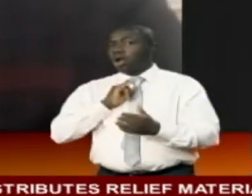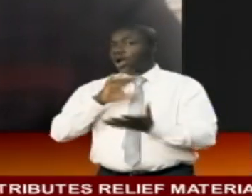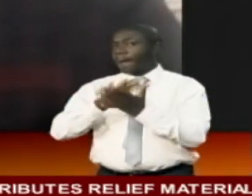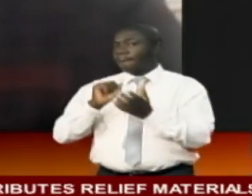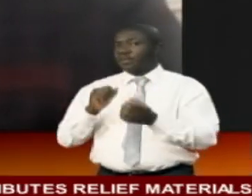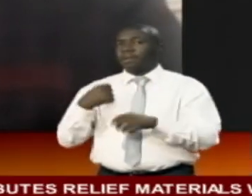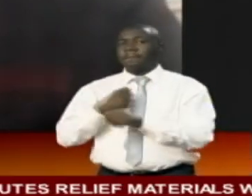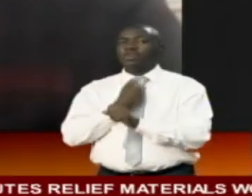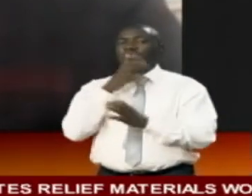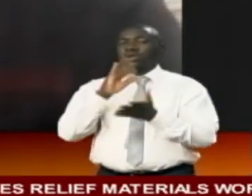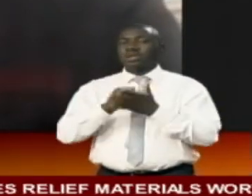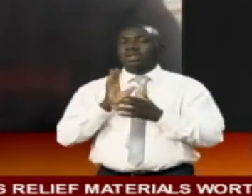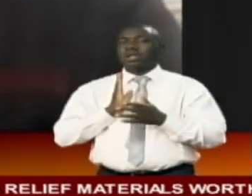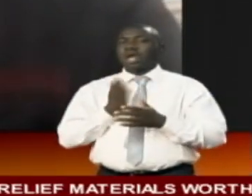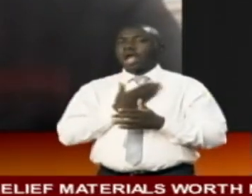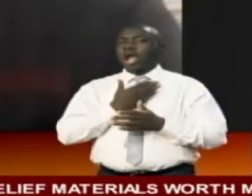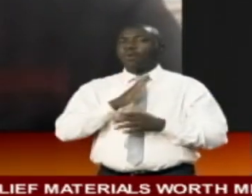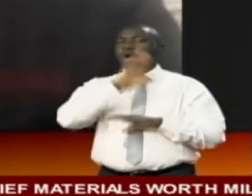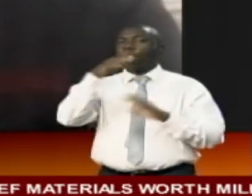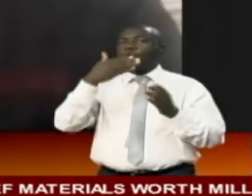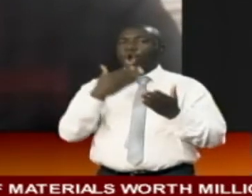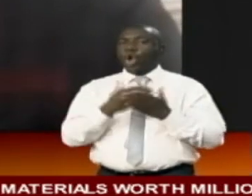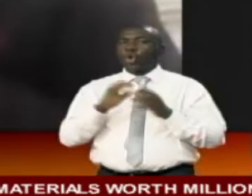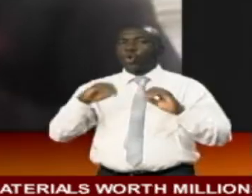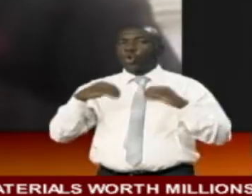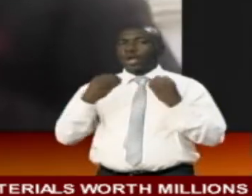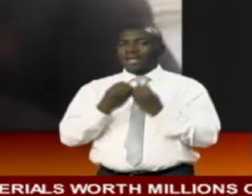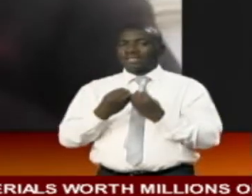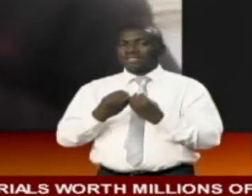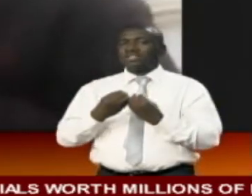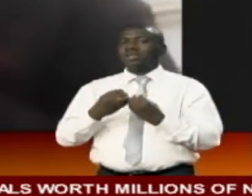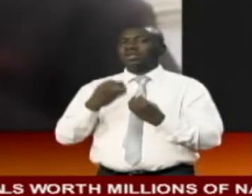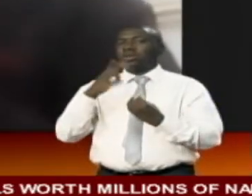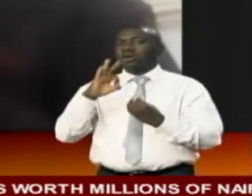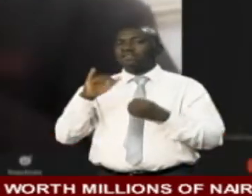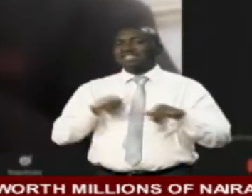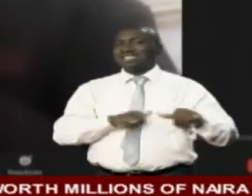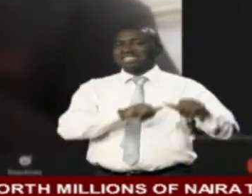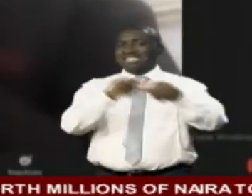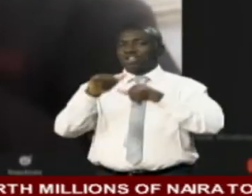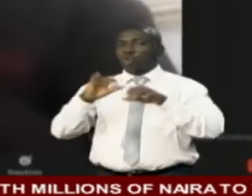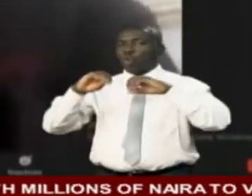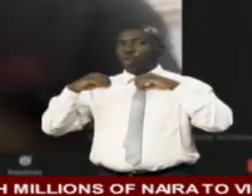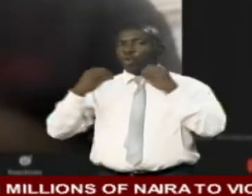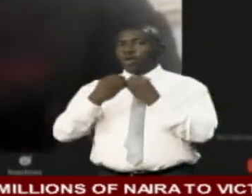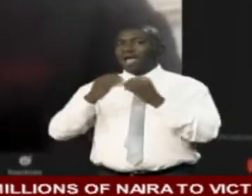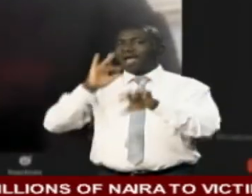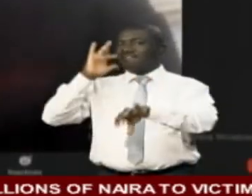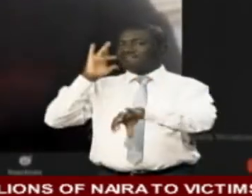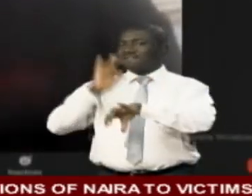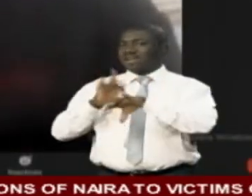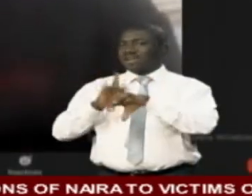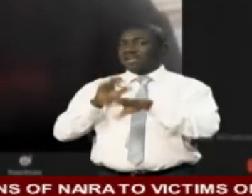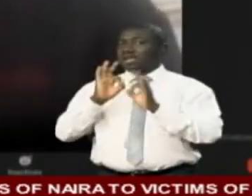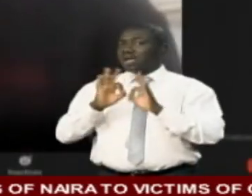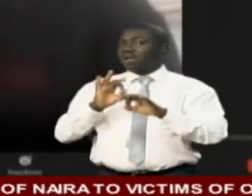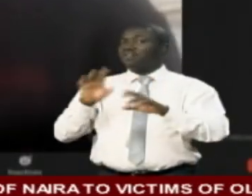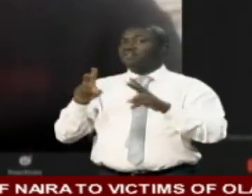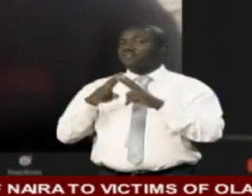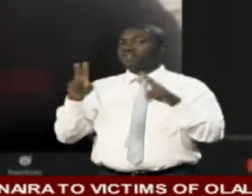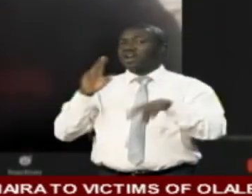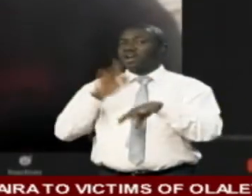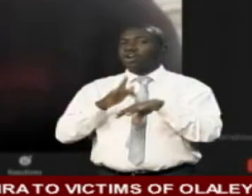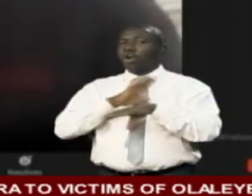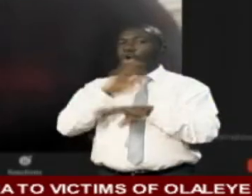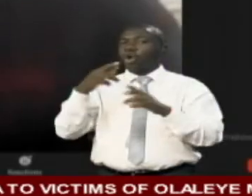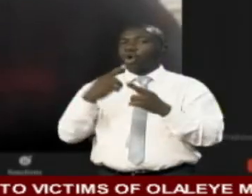our standard agencies are very effective. So if the standard agencies are very effective, then all our